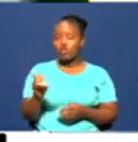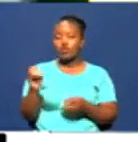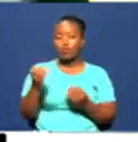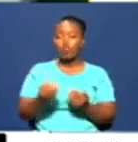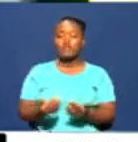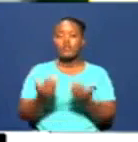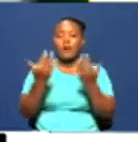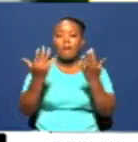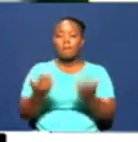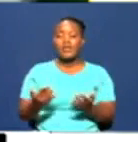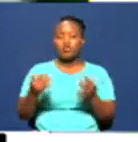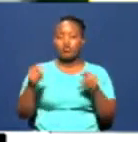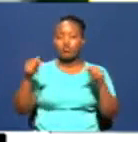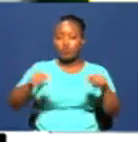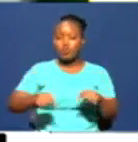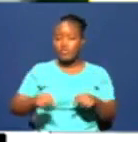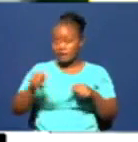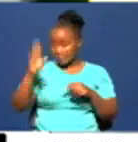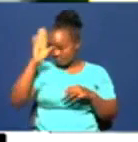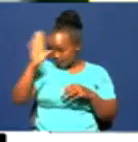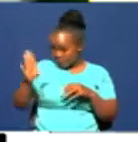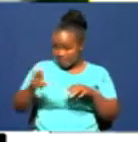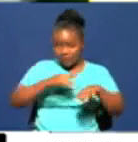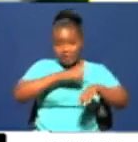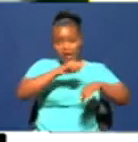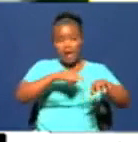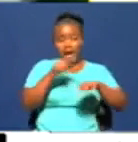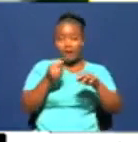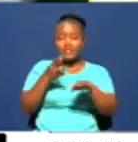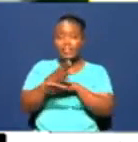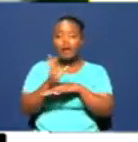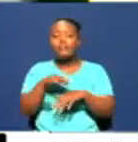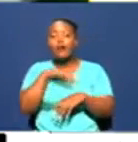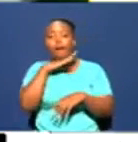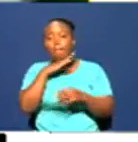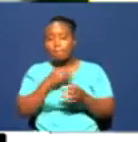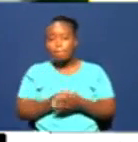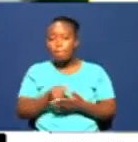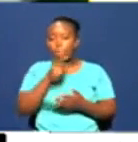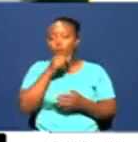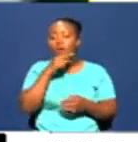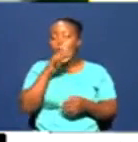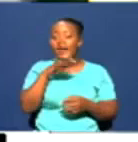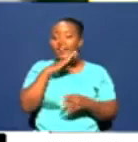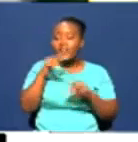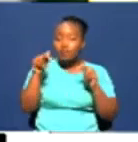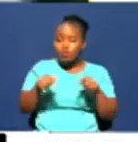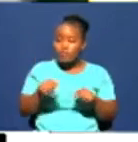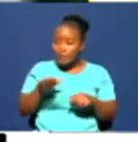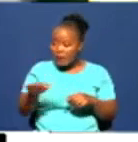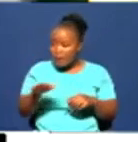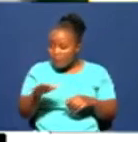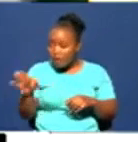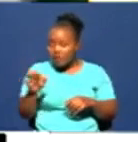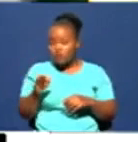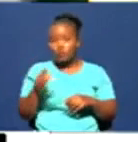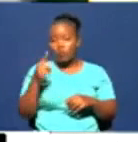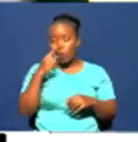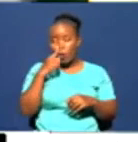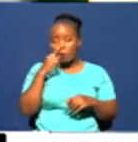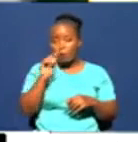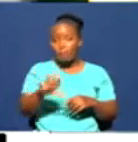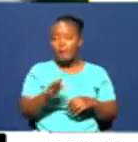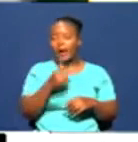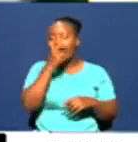Crematorium on Sunday, just hours after his death. Njonjo died Sunday morning at his home, aged 101 years. San